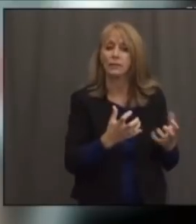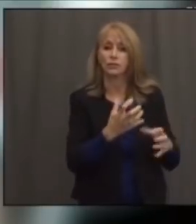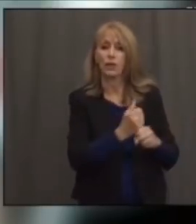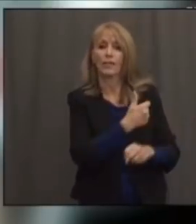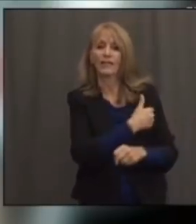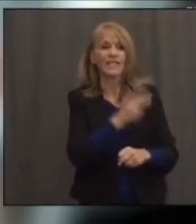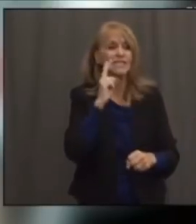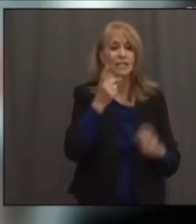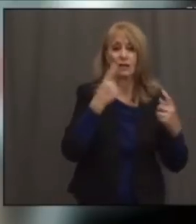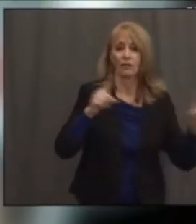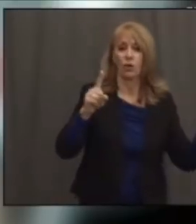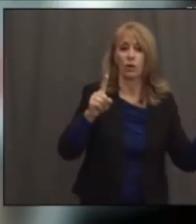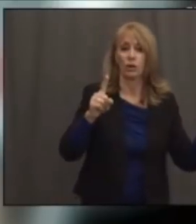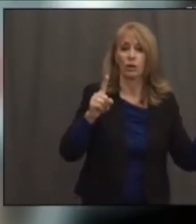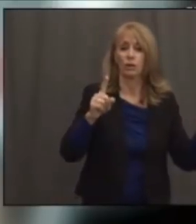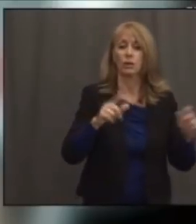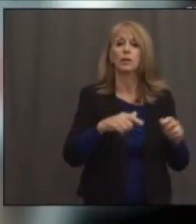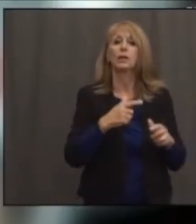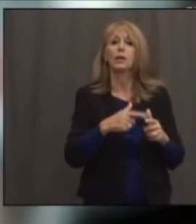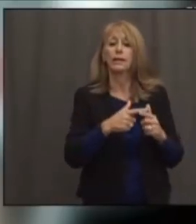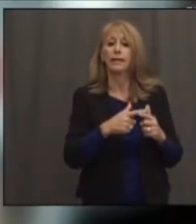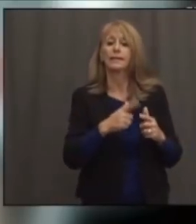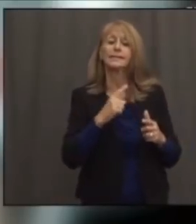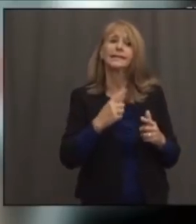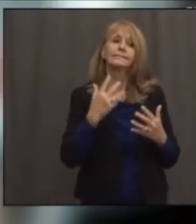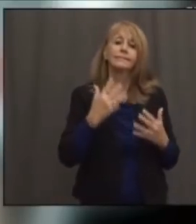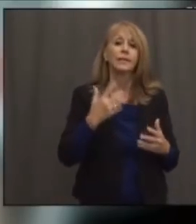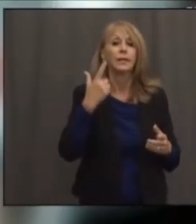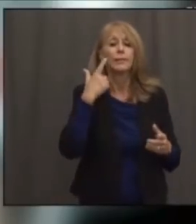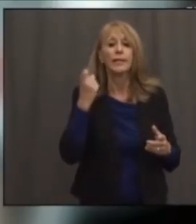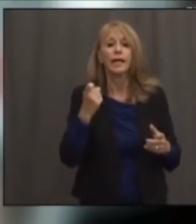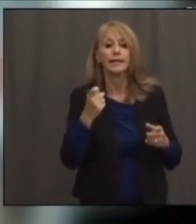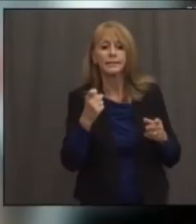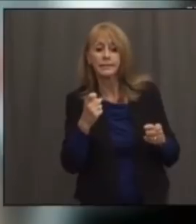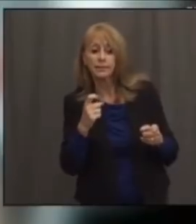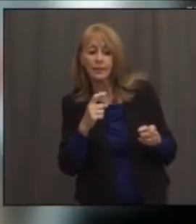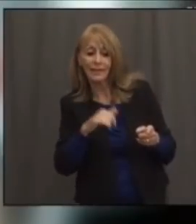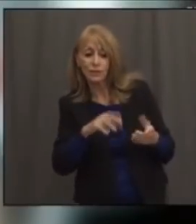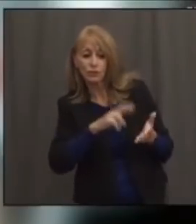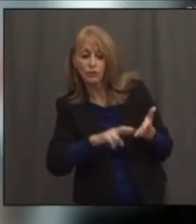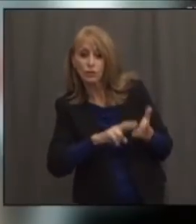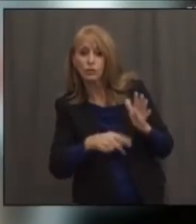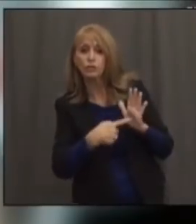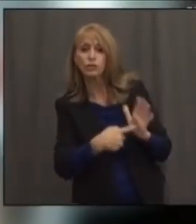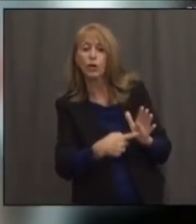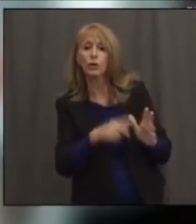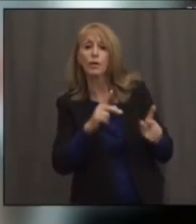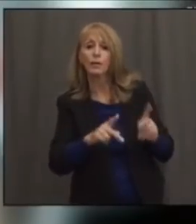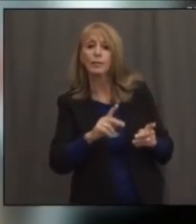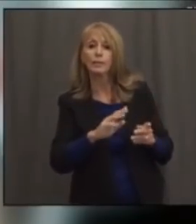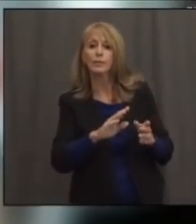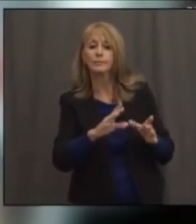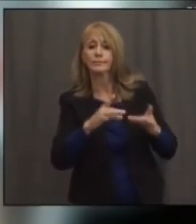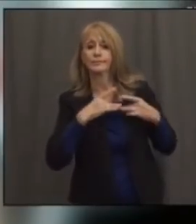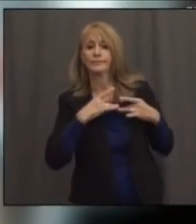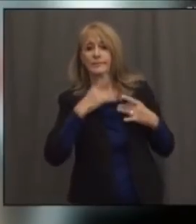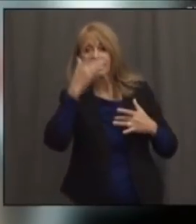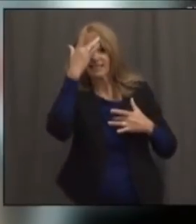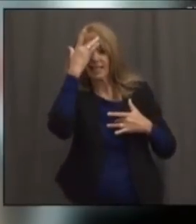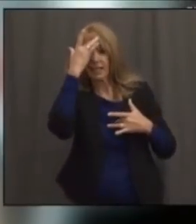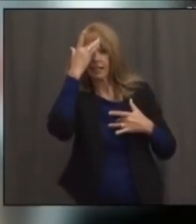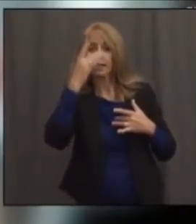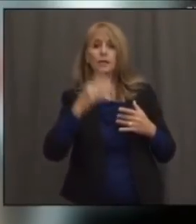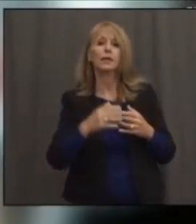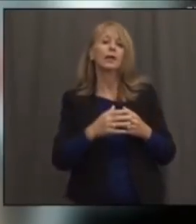And unfortunately, they read out fast. And I say unfortunately because the endpoint in these studies was people getting symptomatic COVID. And there was so